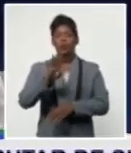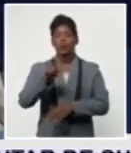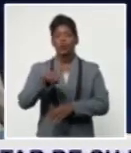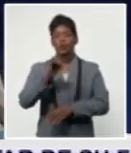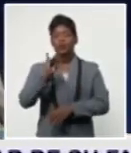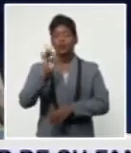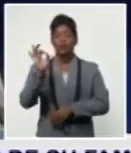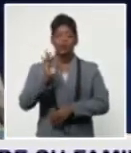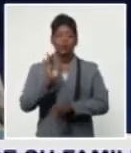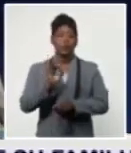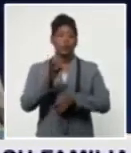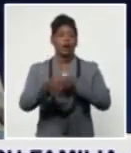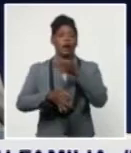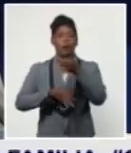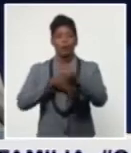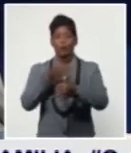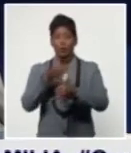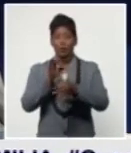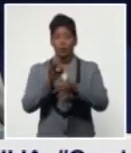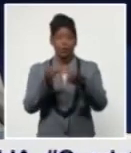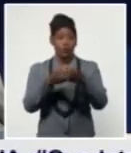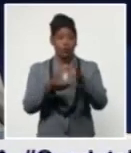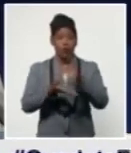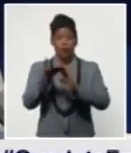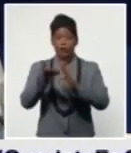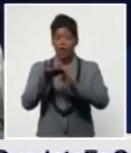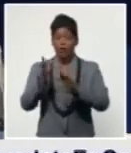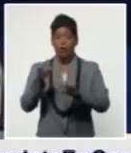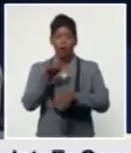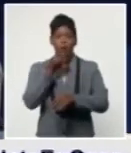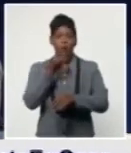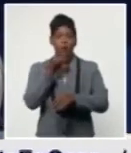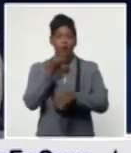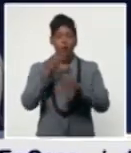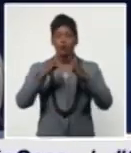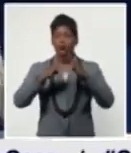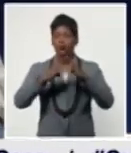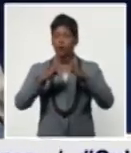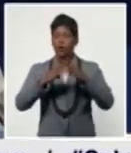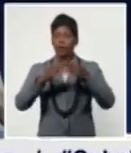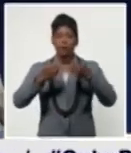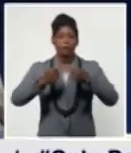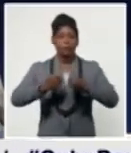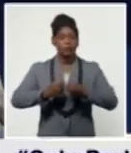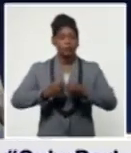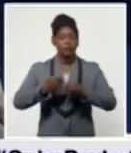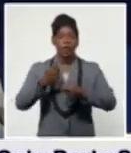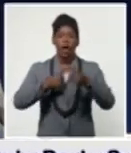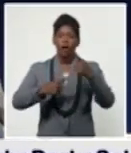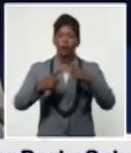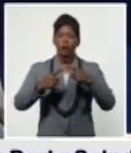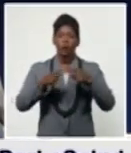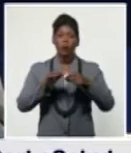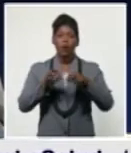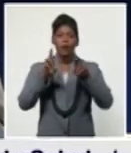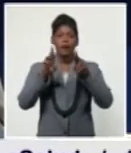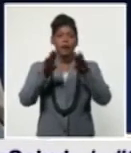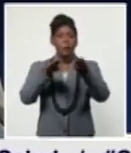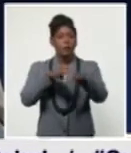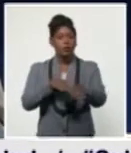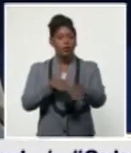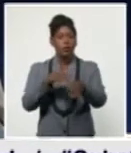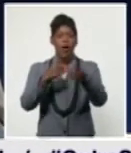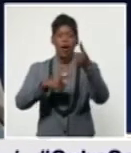94.7% of people who are back to their normal activities And perhaps there are others who are